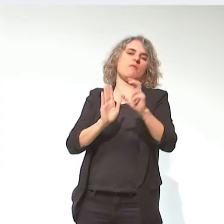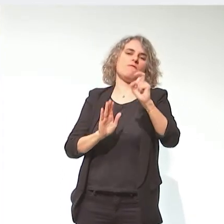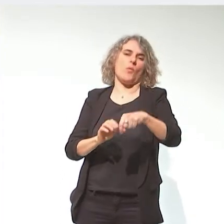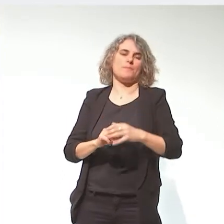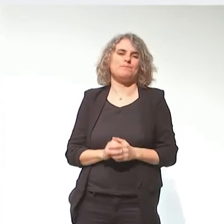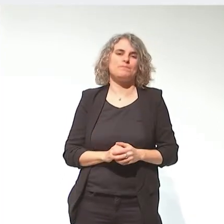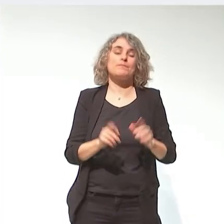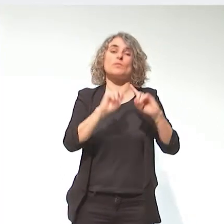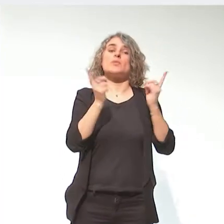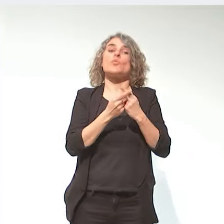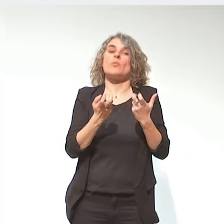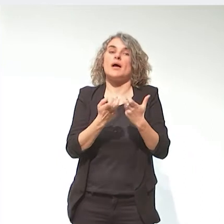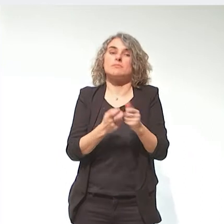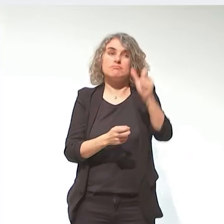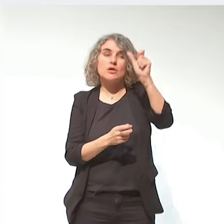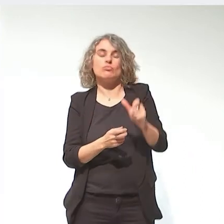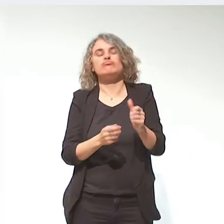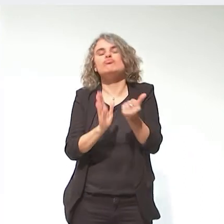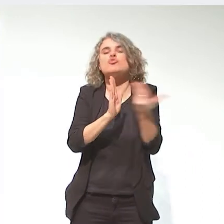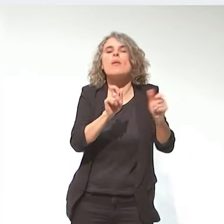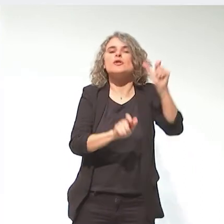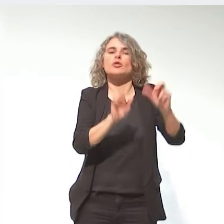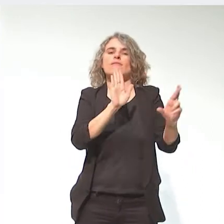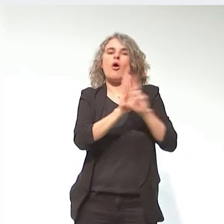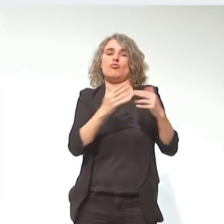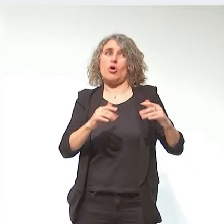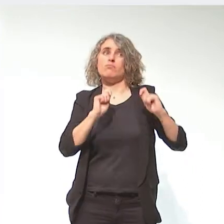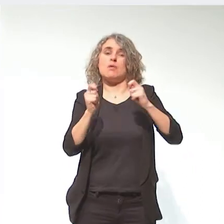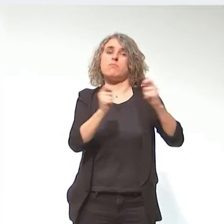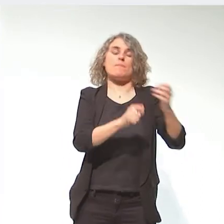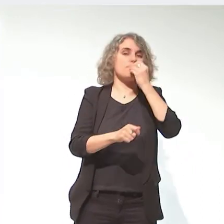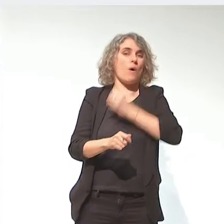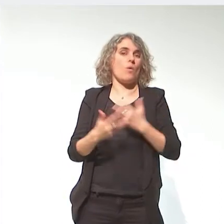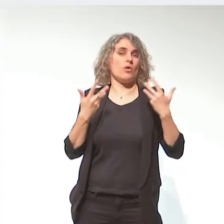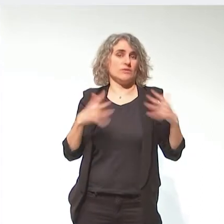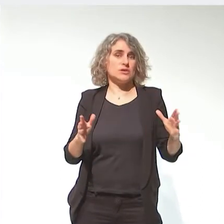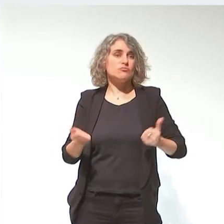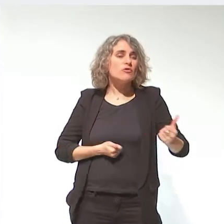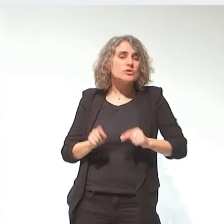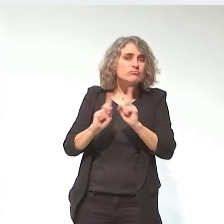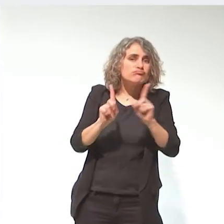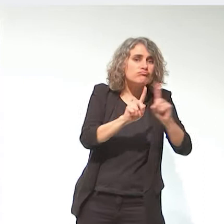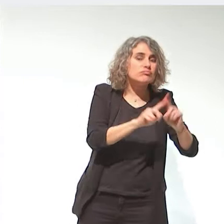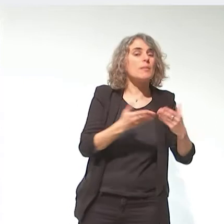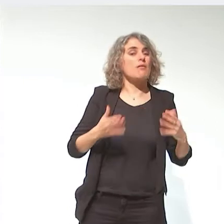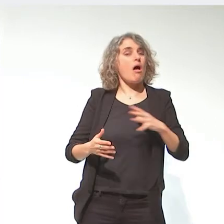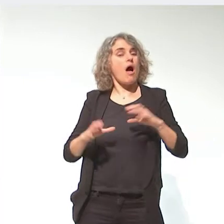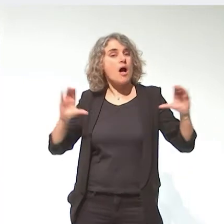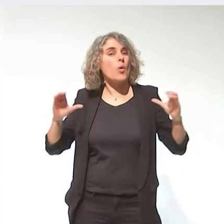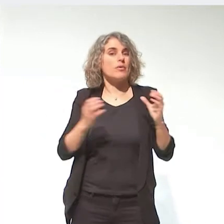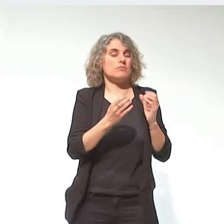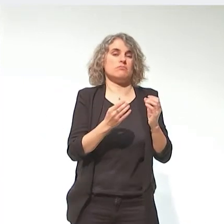in the majority of our departments, and an inter-service group has been established to coordinate the